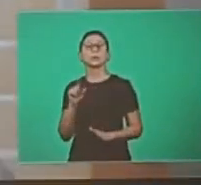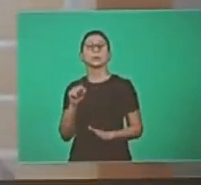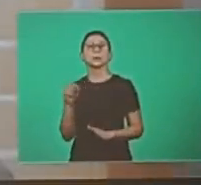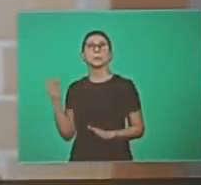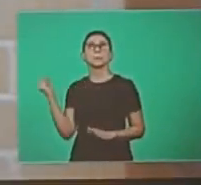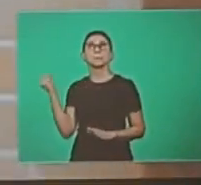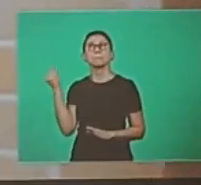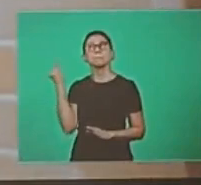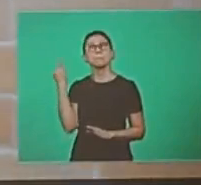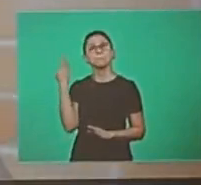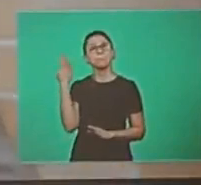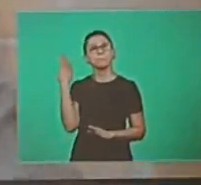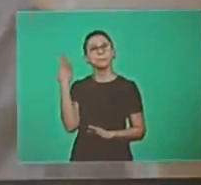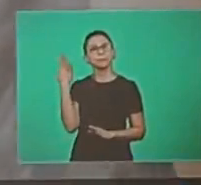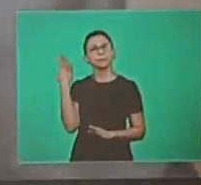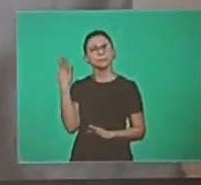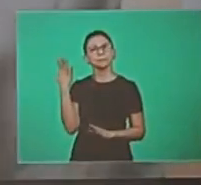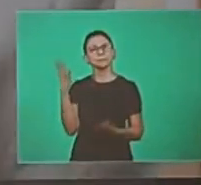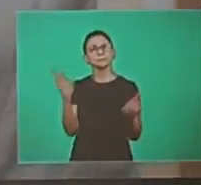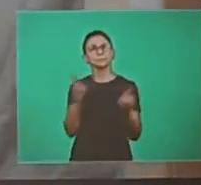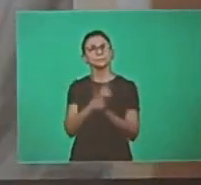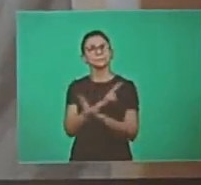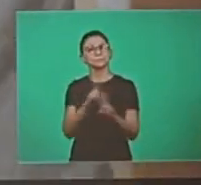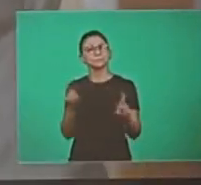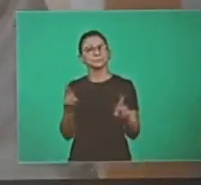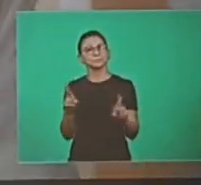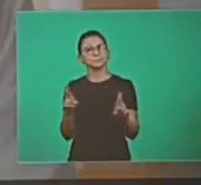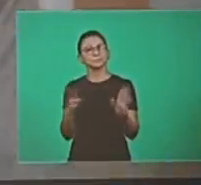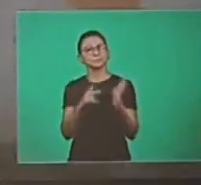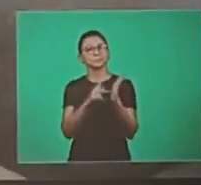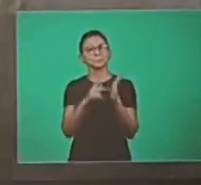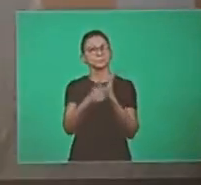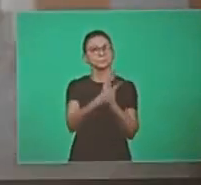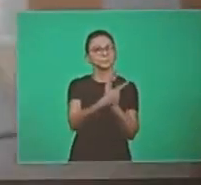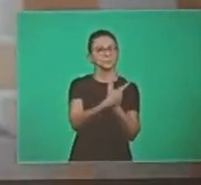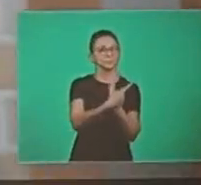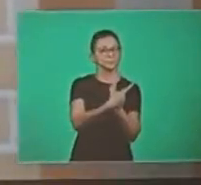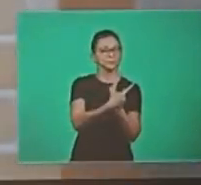since the beginning, which is talks about prophetically eternity.